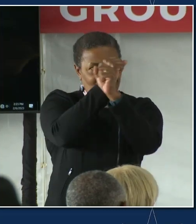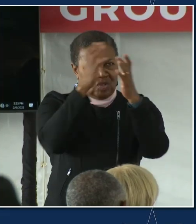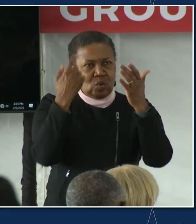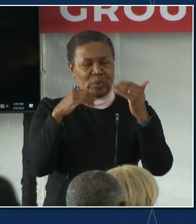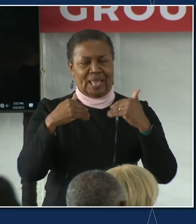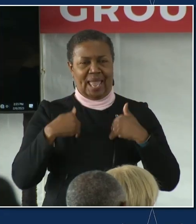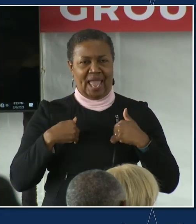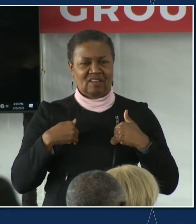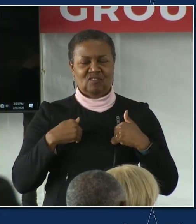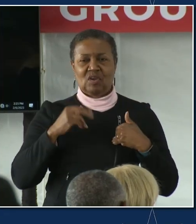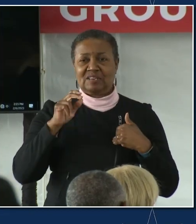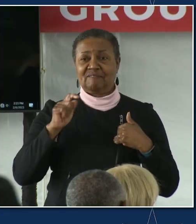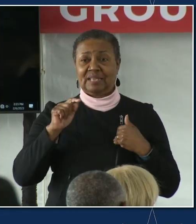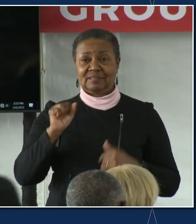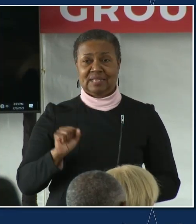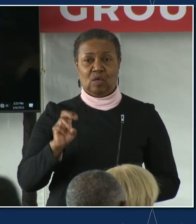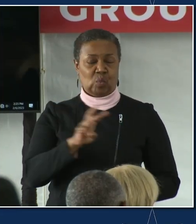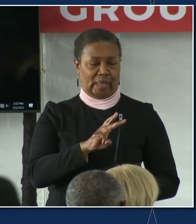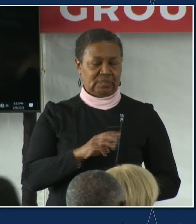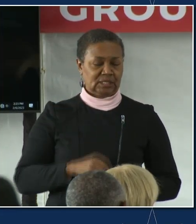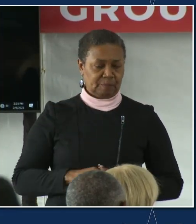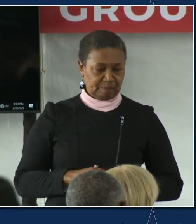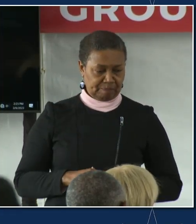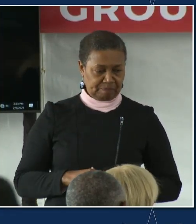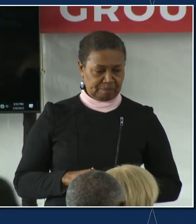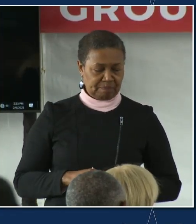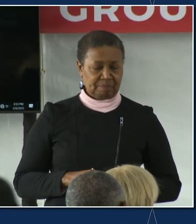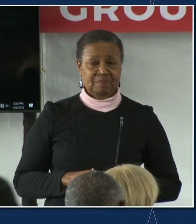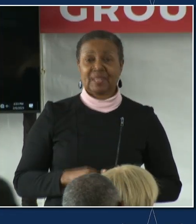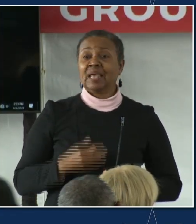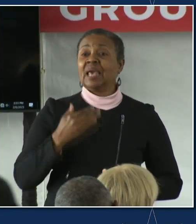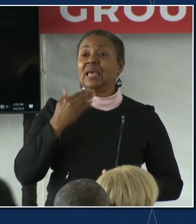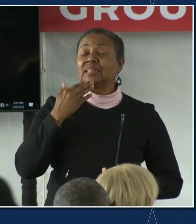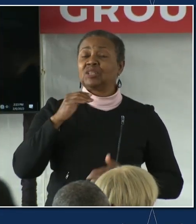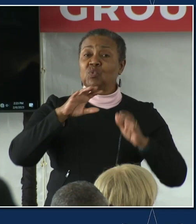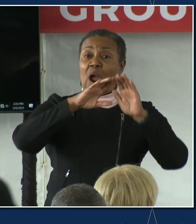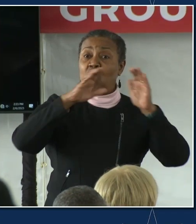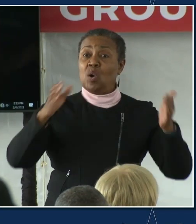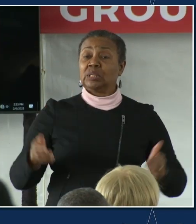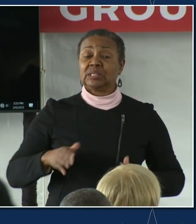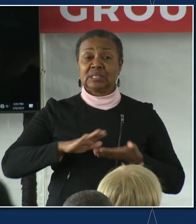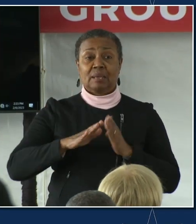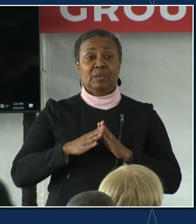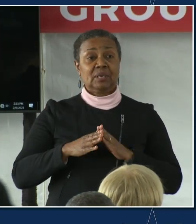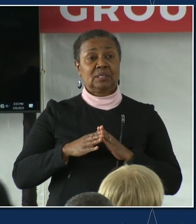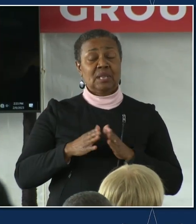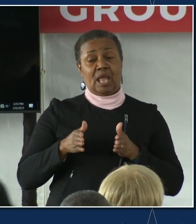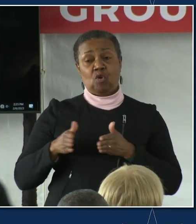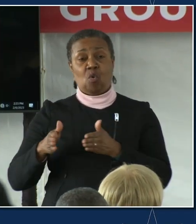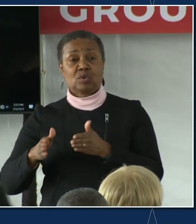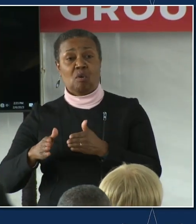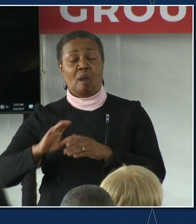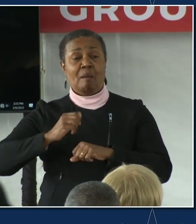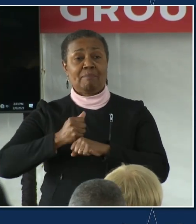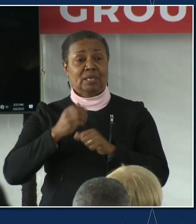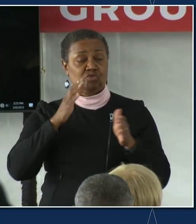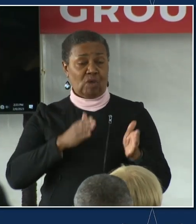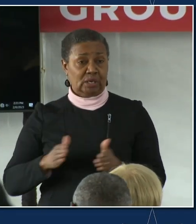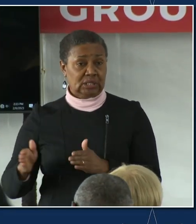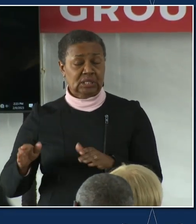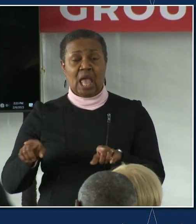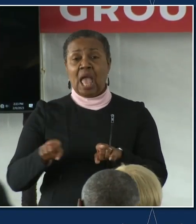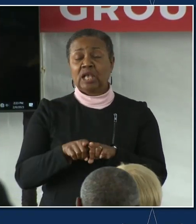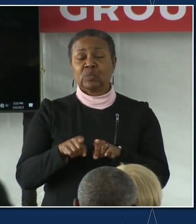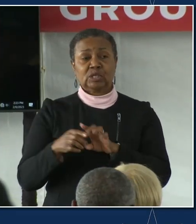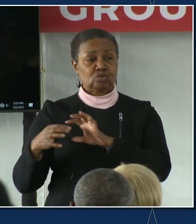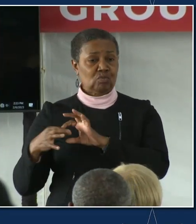we had for Invest Southwest. So thanks to our holistic neighborhood and corridor-based investment strategies, as well as